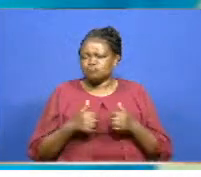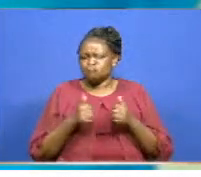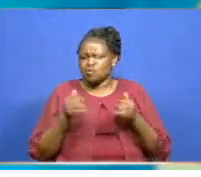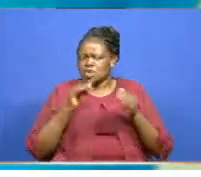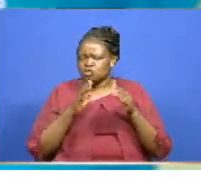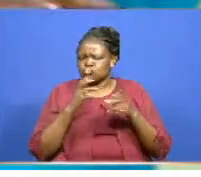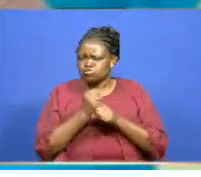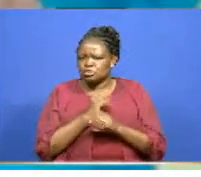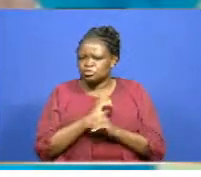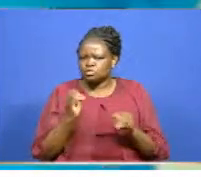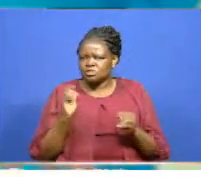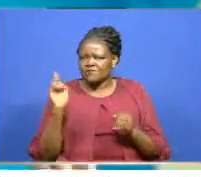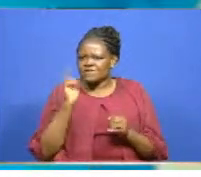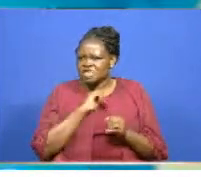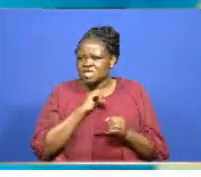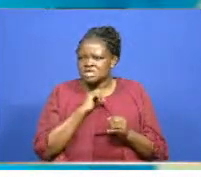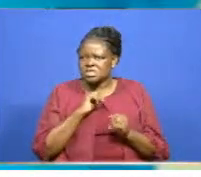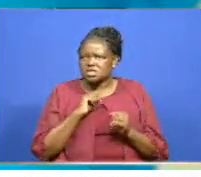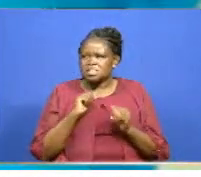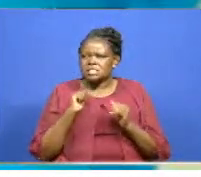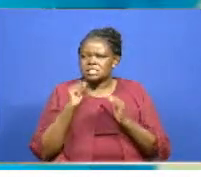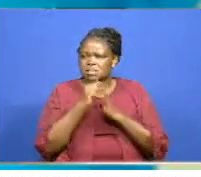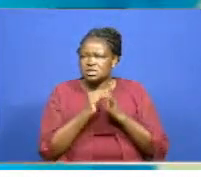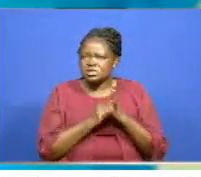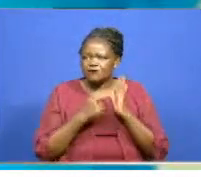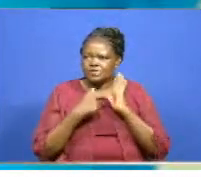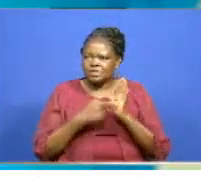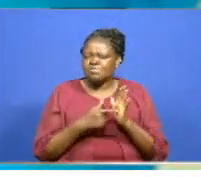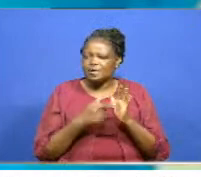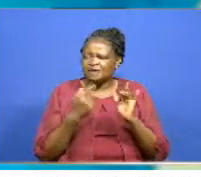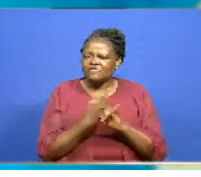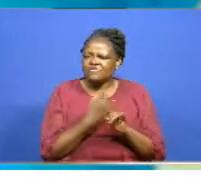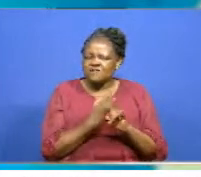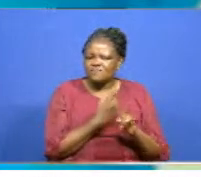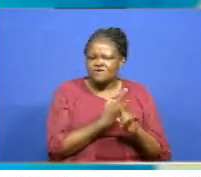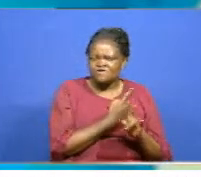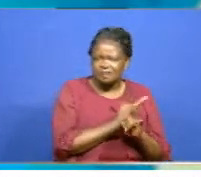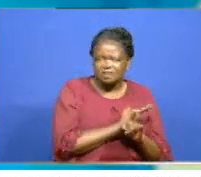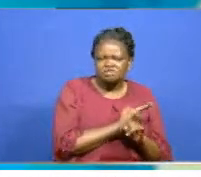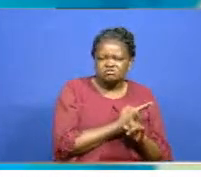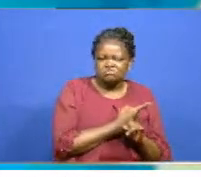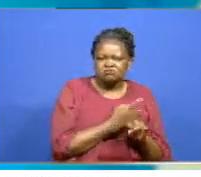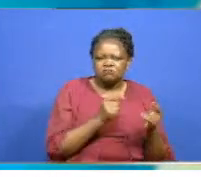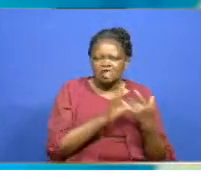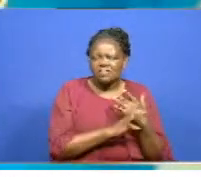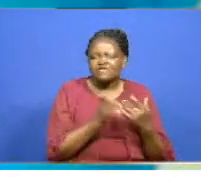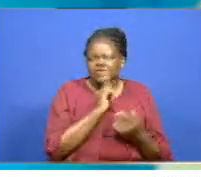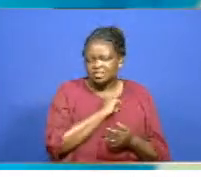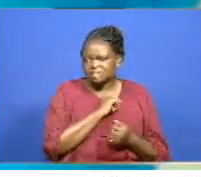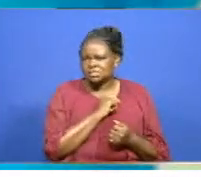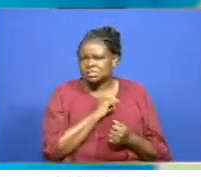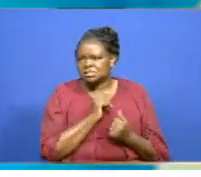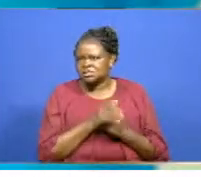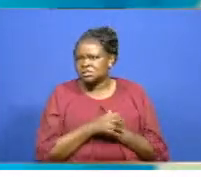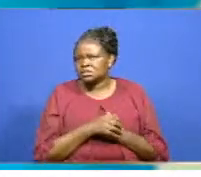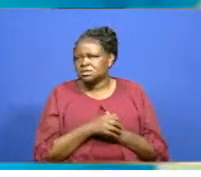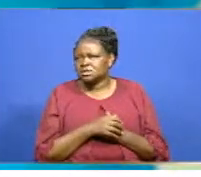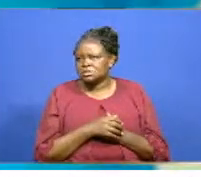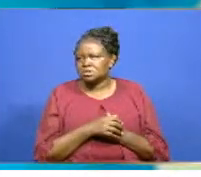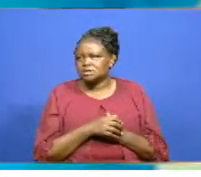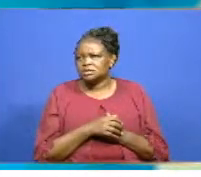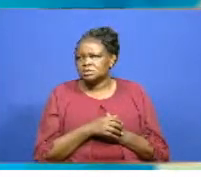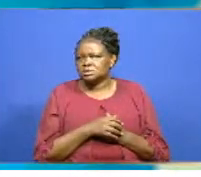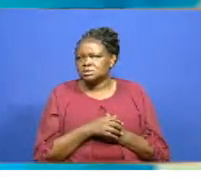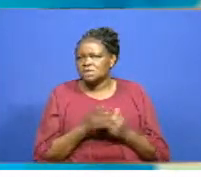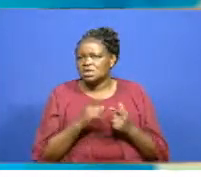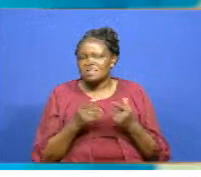wao unaishia kwa states kama ni Michigan, Ohio, Pennsylvania, Washington. Yale